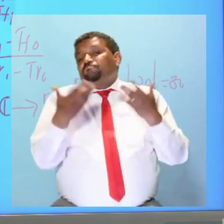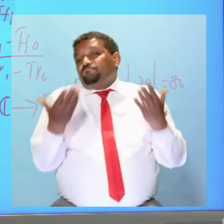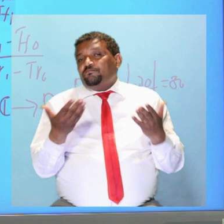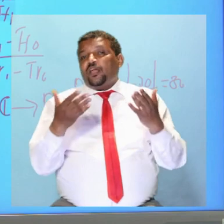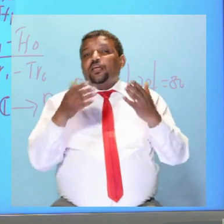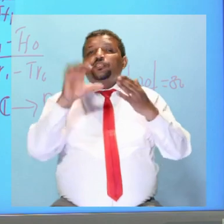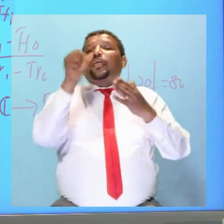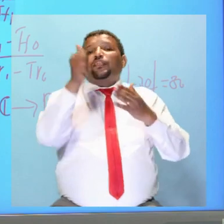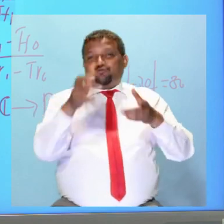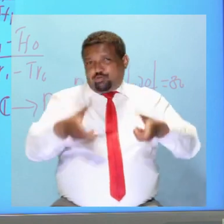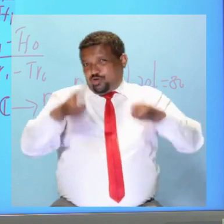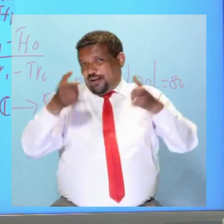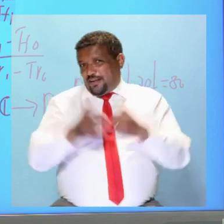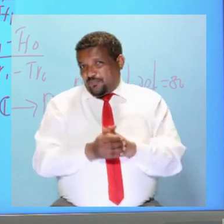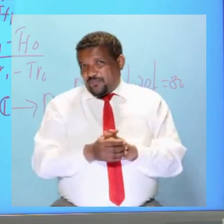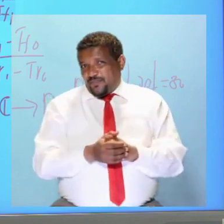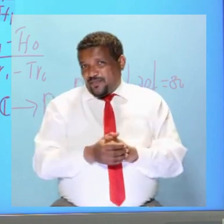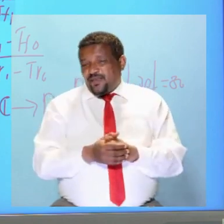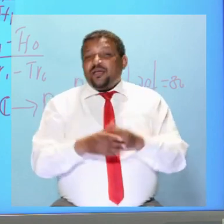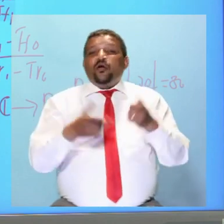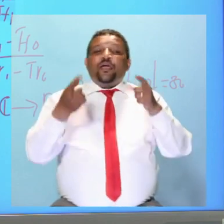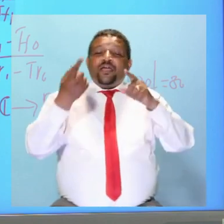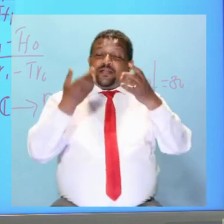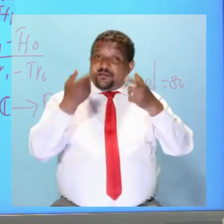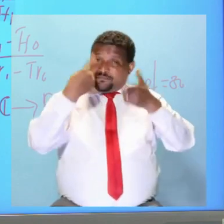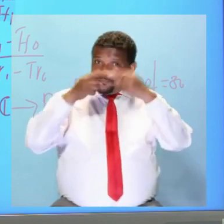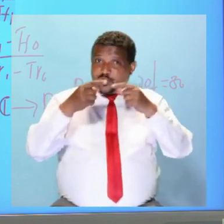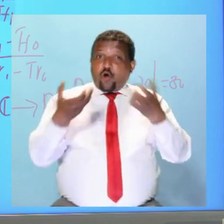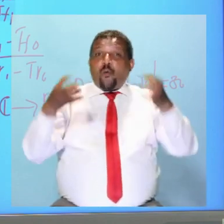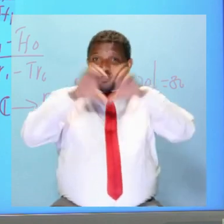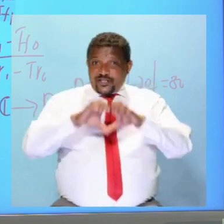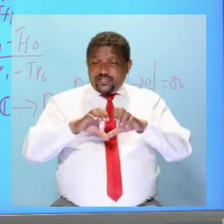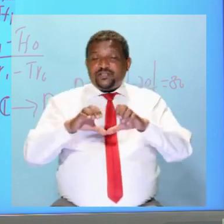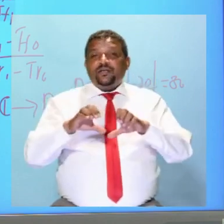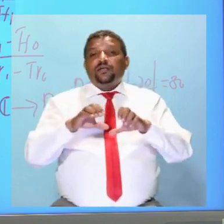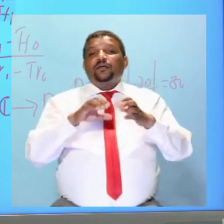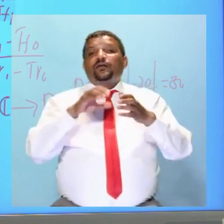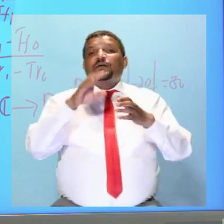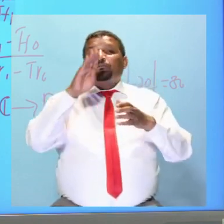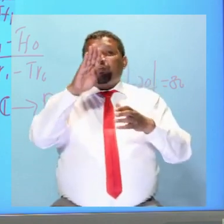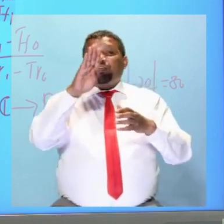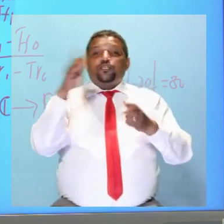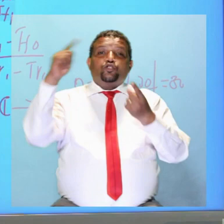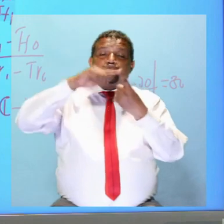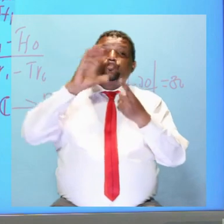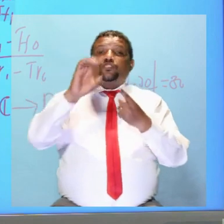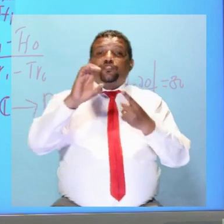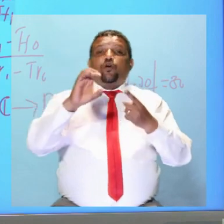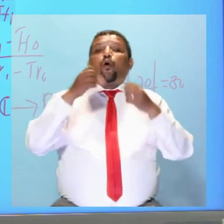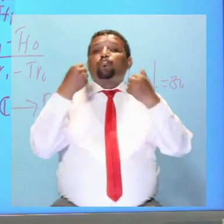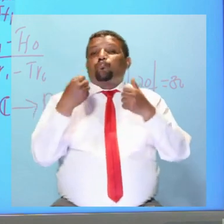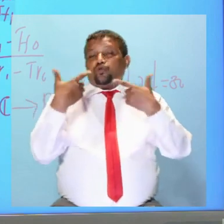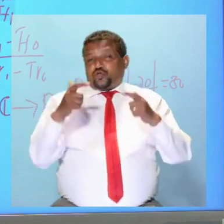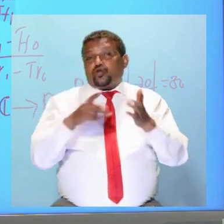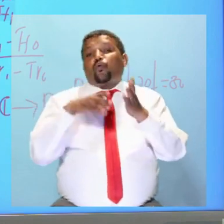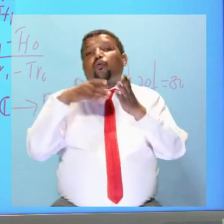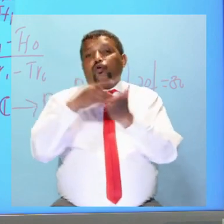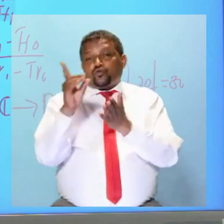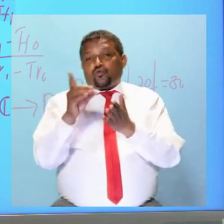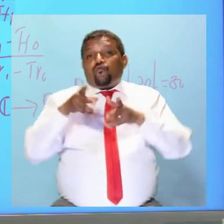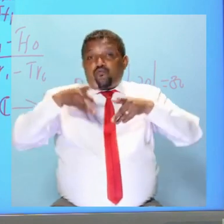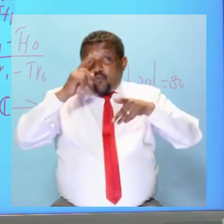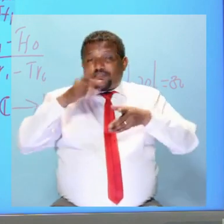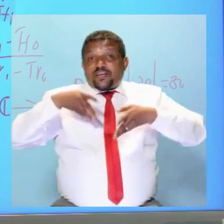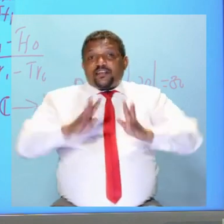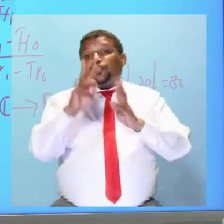TEF. When we come across from combination B to C, the opportunity cost of producing 1 tractor is